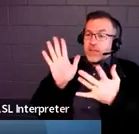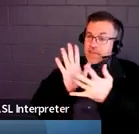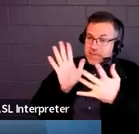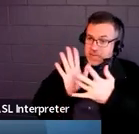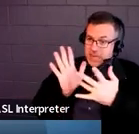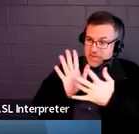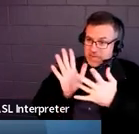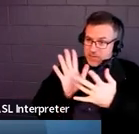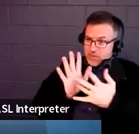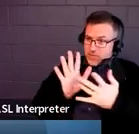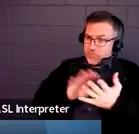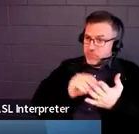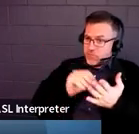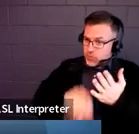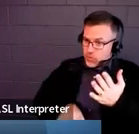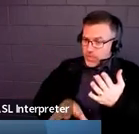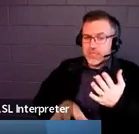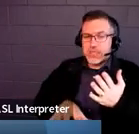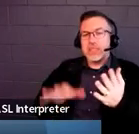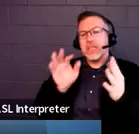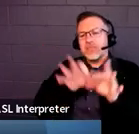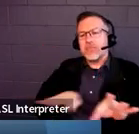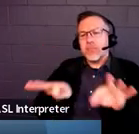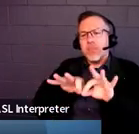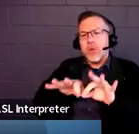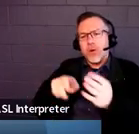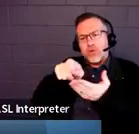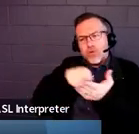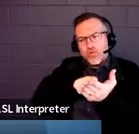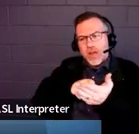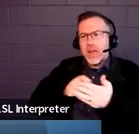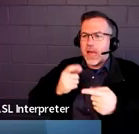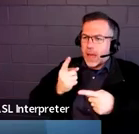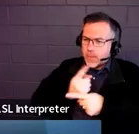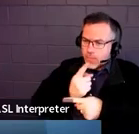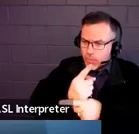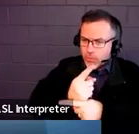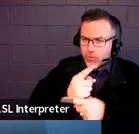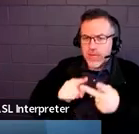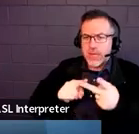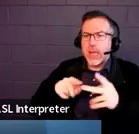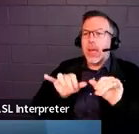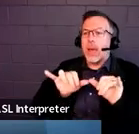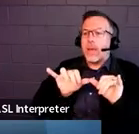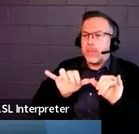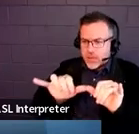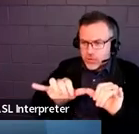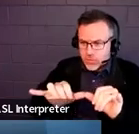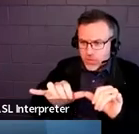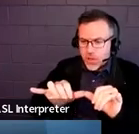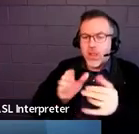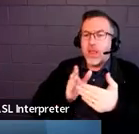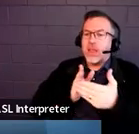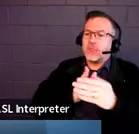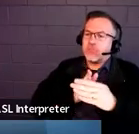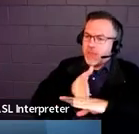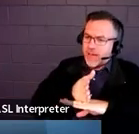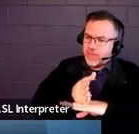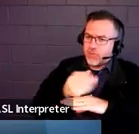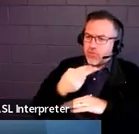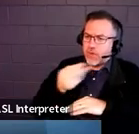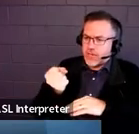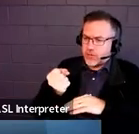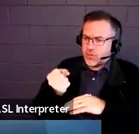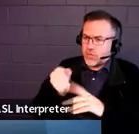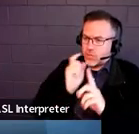we are looking at developing appropriate, measurable post-secondary goals. And so when we are looking